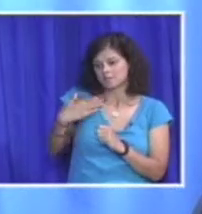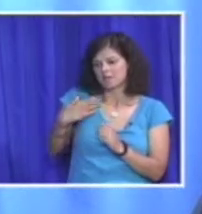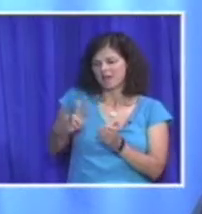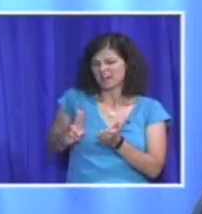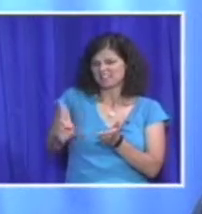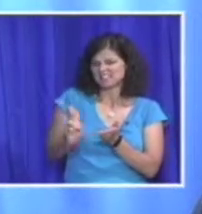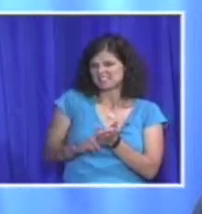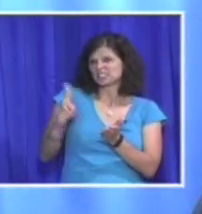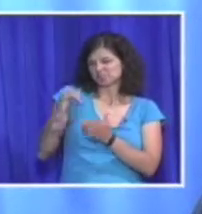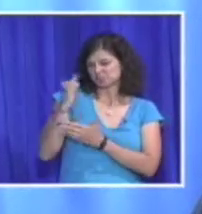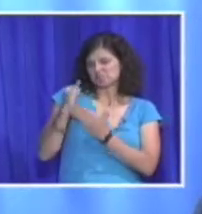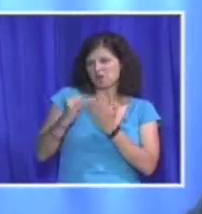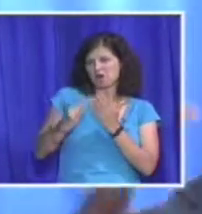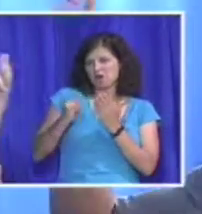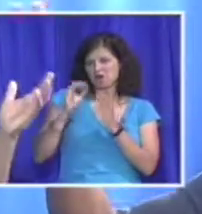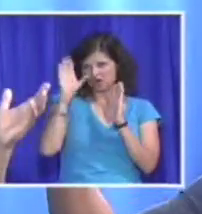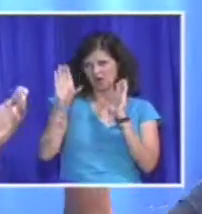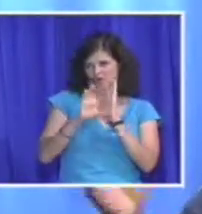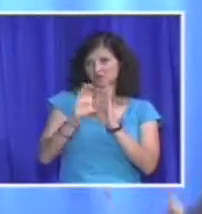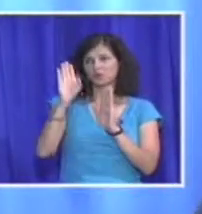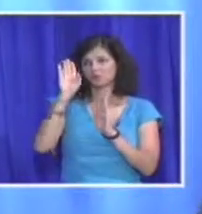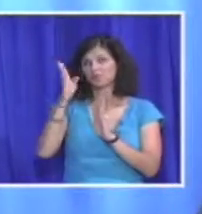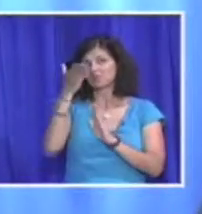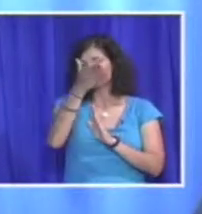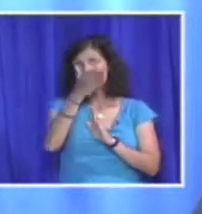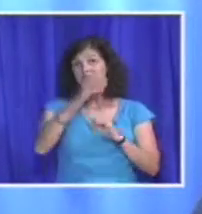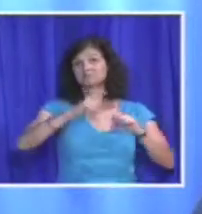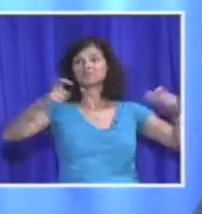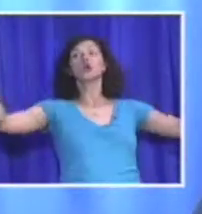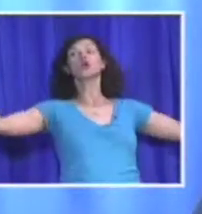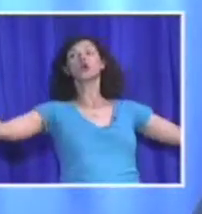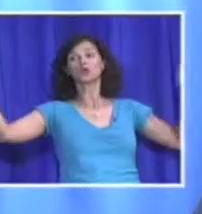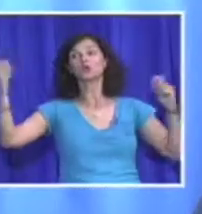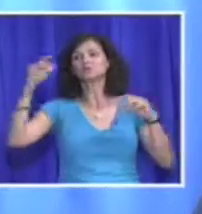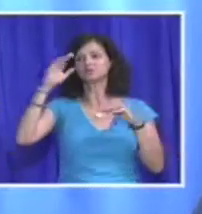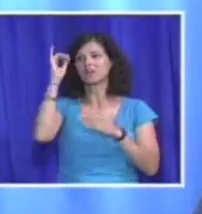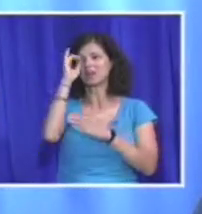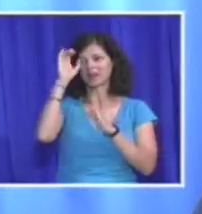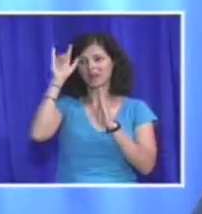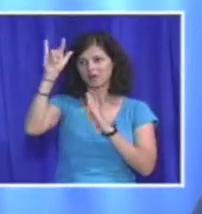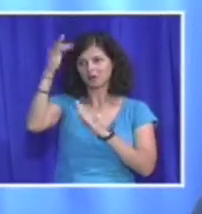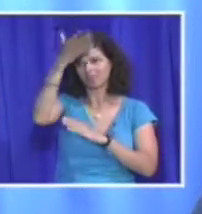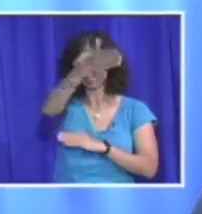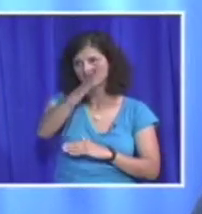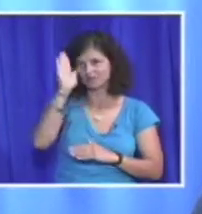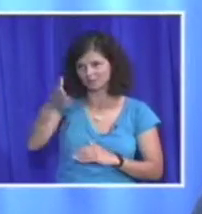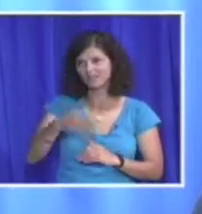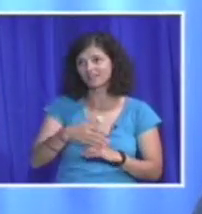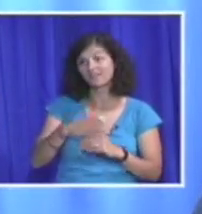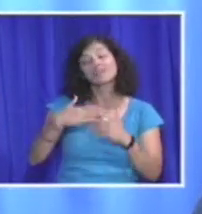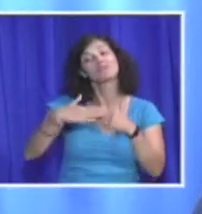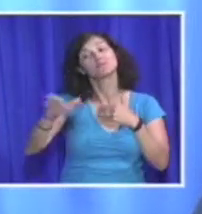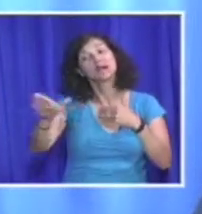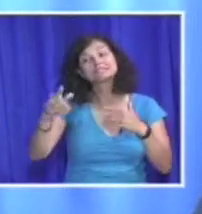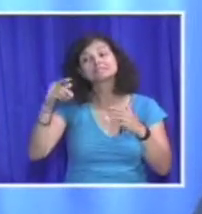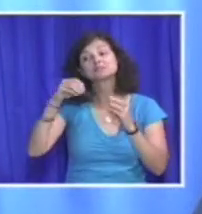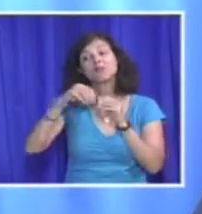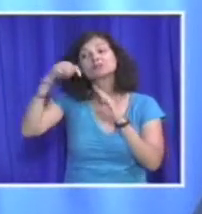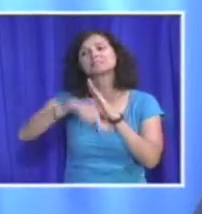imagery and it will be, it'll be humongous in the airport. And then the rest will be, you'll have to wait and see.